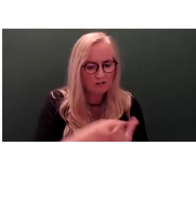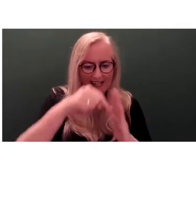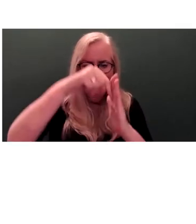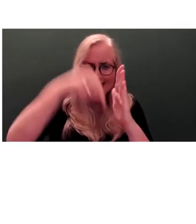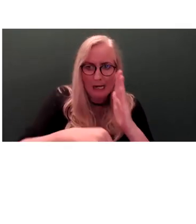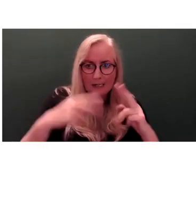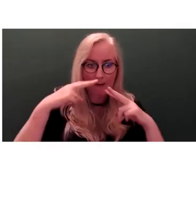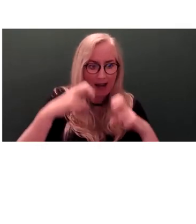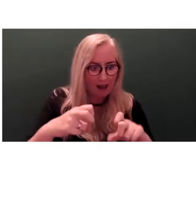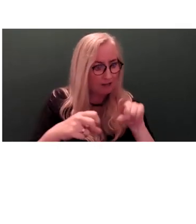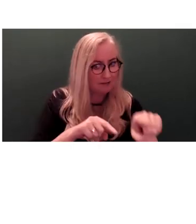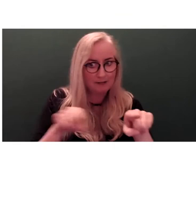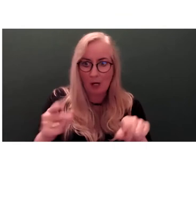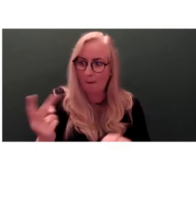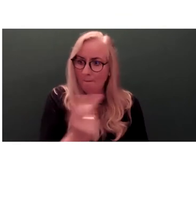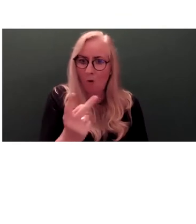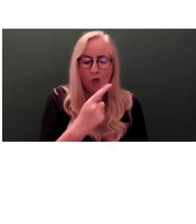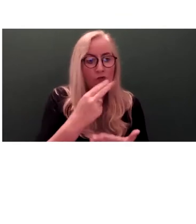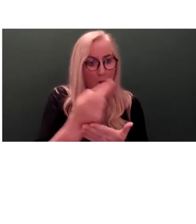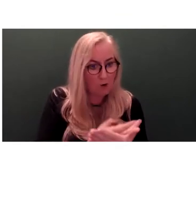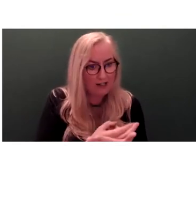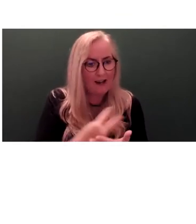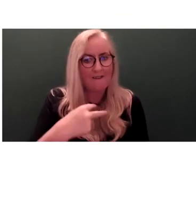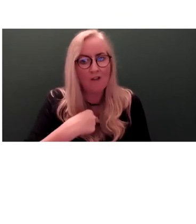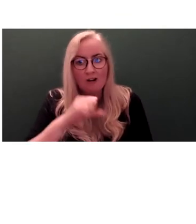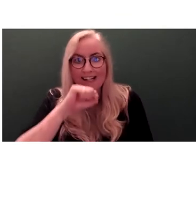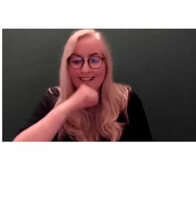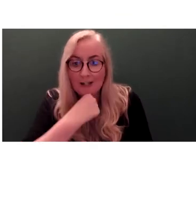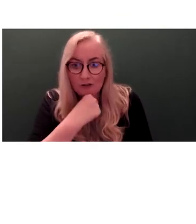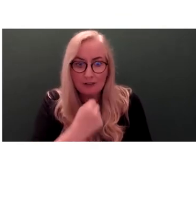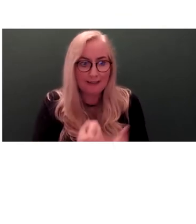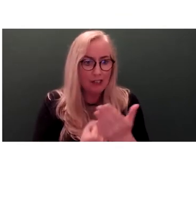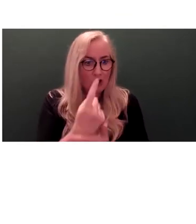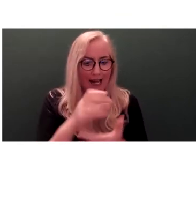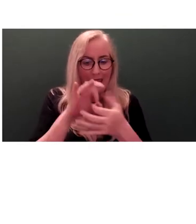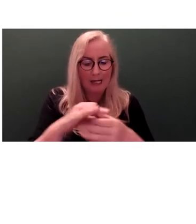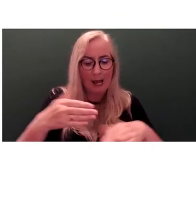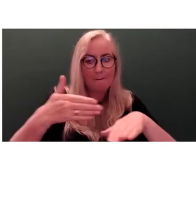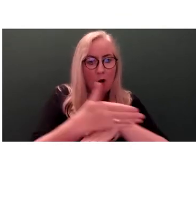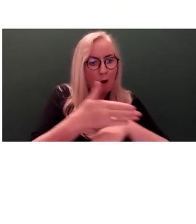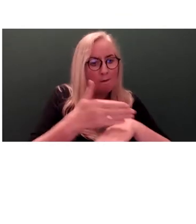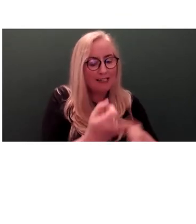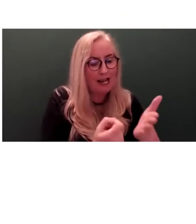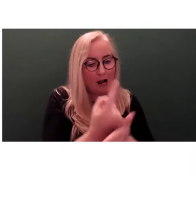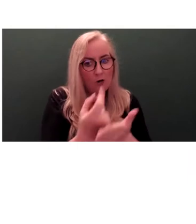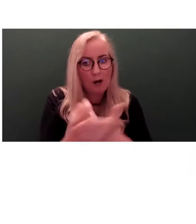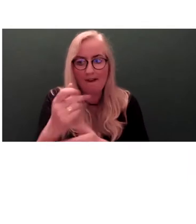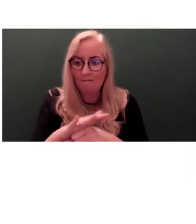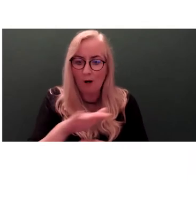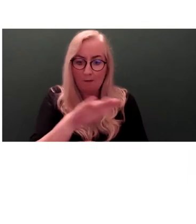both of them. And, they do raise serious kind of issues around the employment outcomes for people with